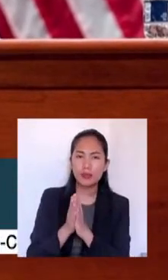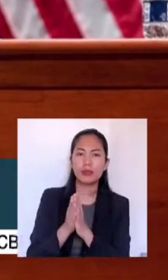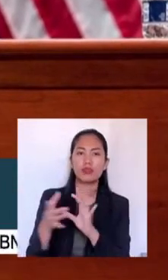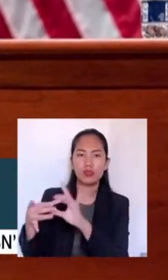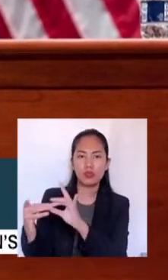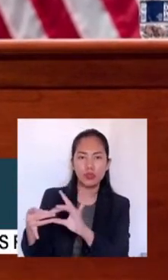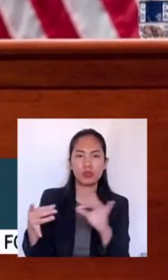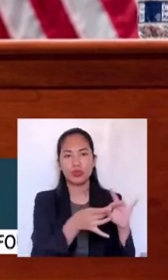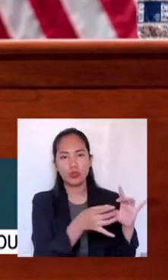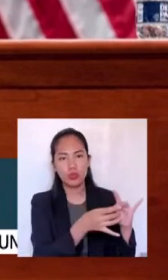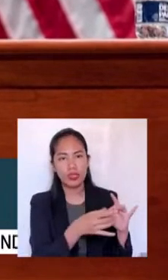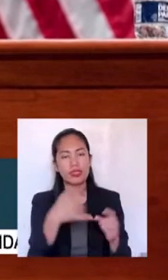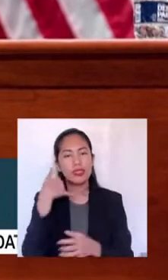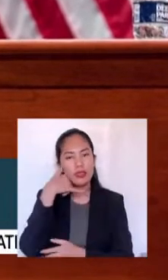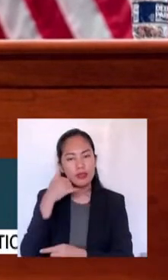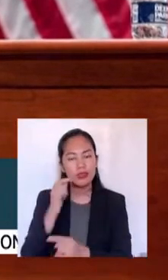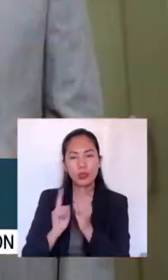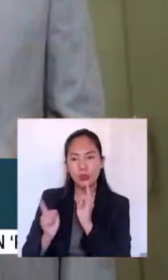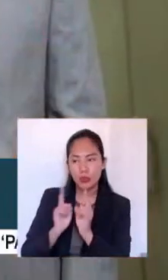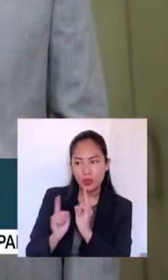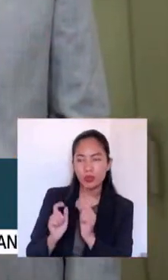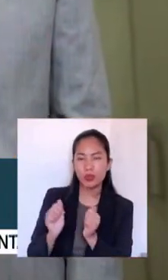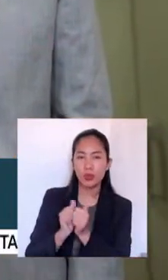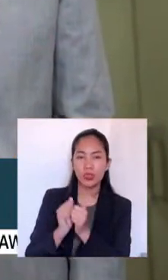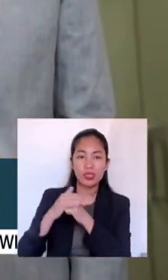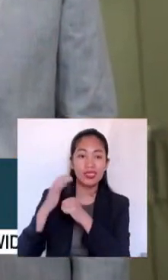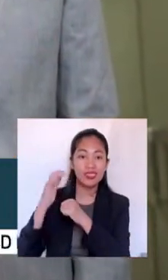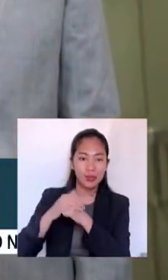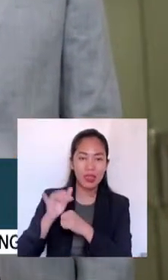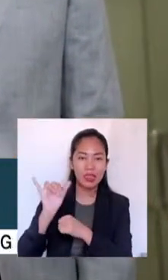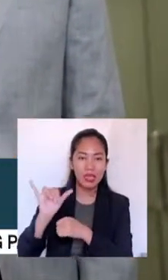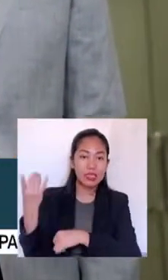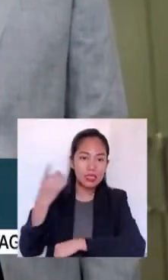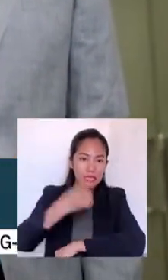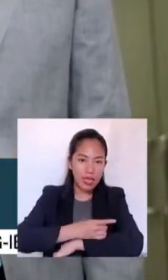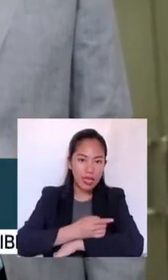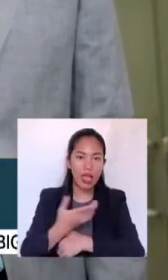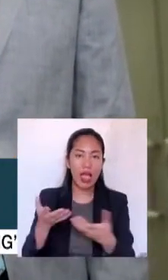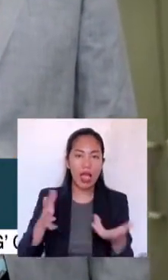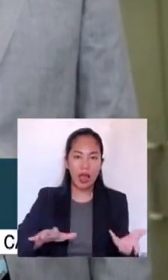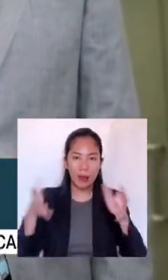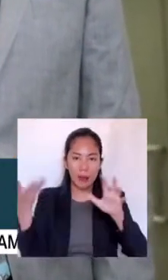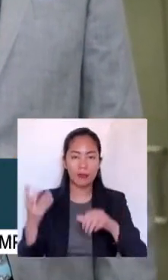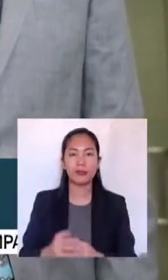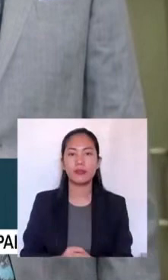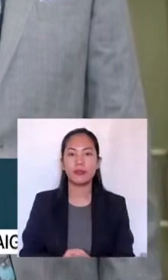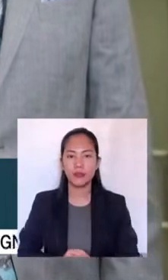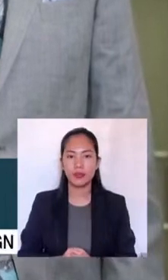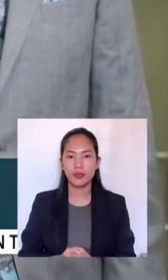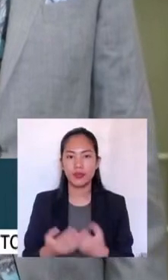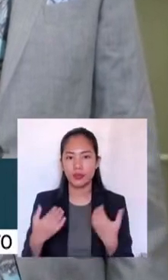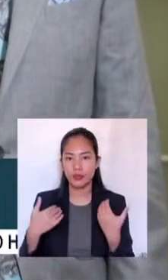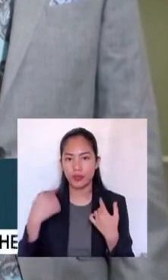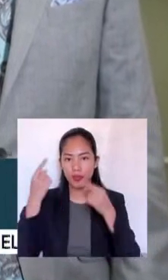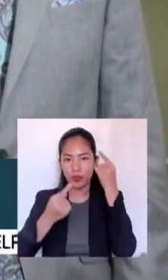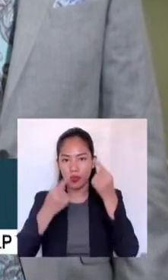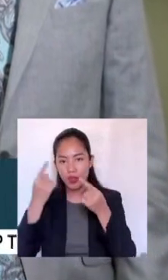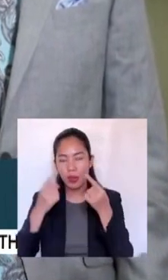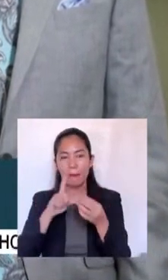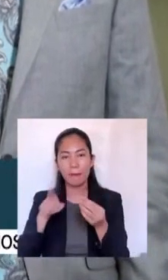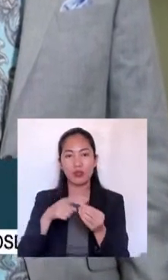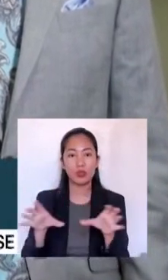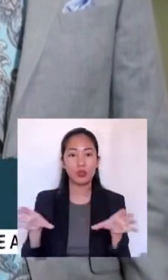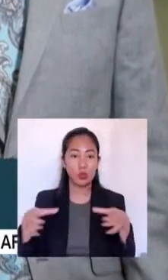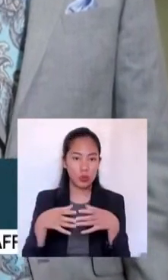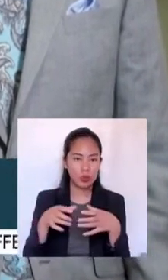with Trump on the day of the riot. Jordan said in a recent Fox News interview that he had, quote, real concerns about the committee's credibility, but was reviewing